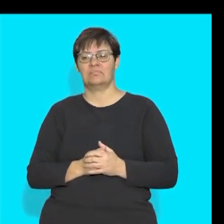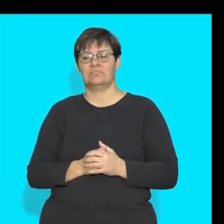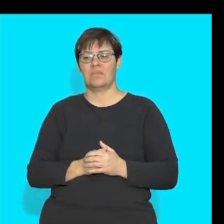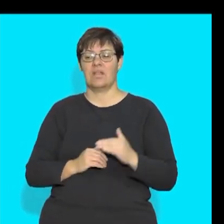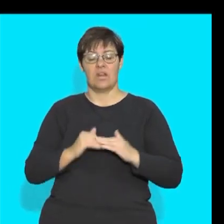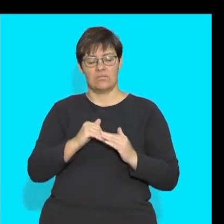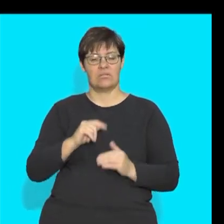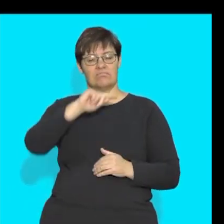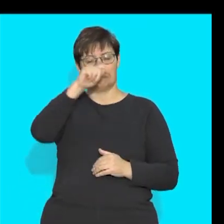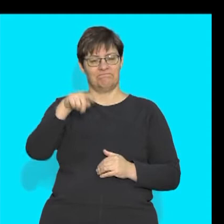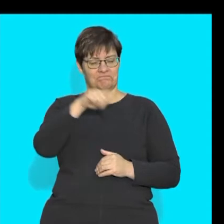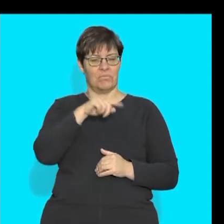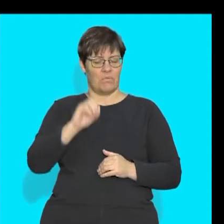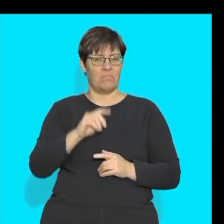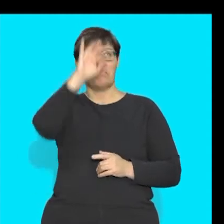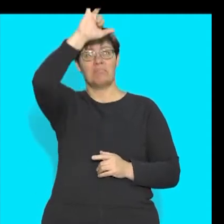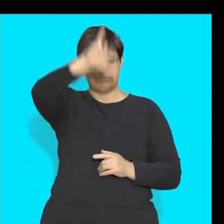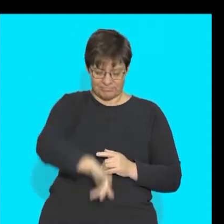threshold wavelength. So it's all the same thing.